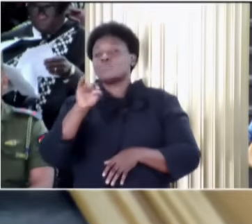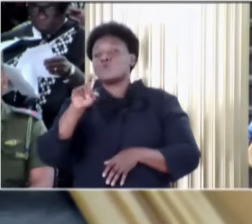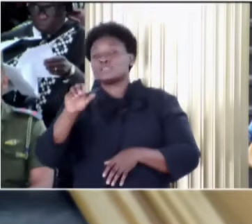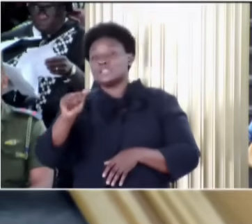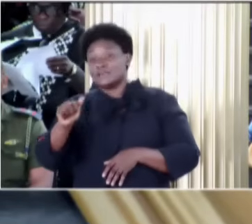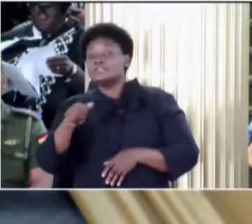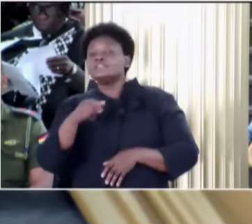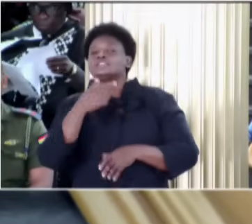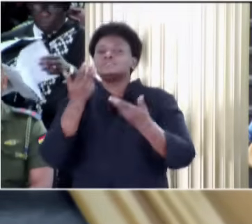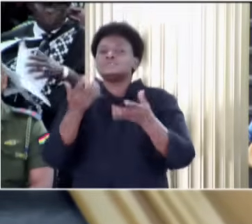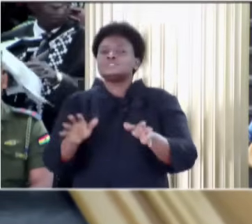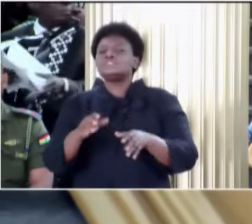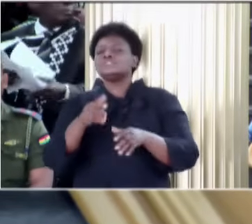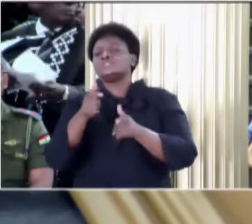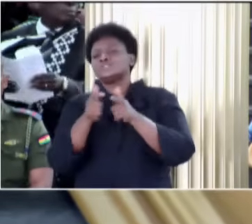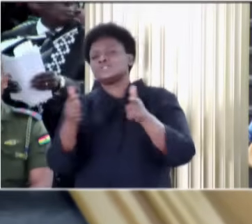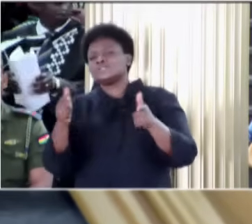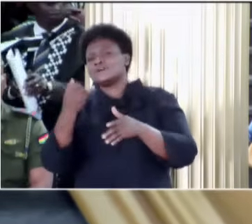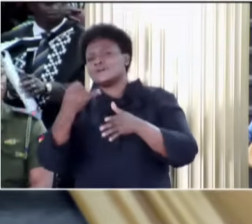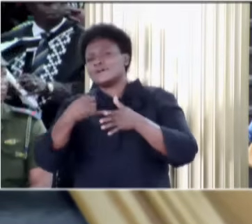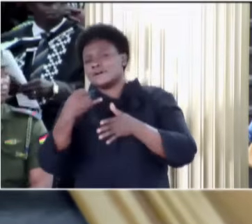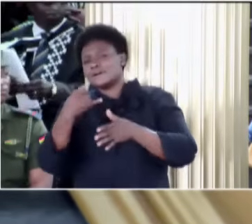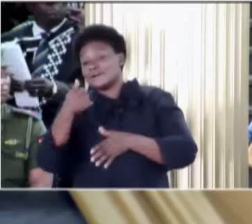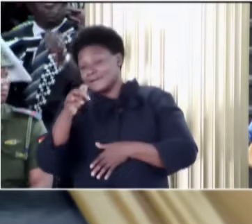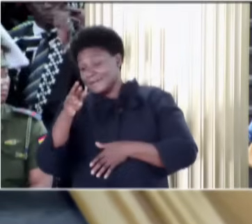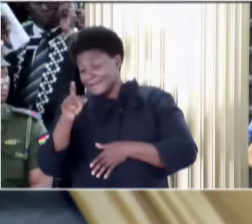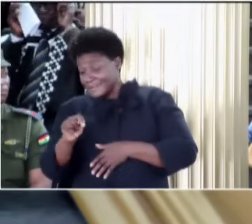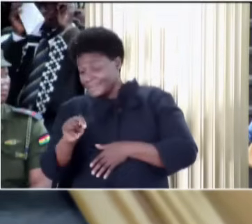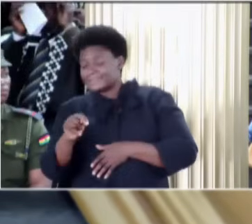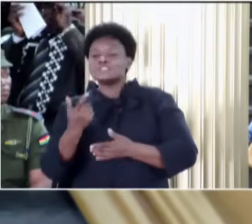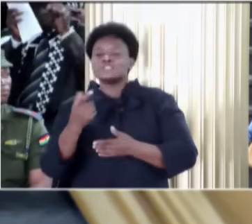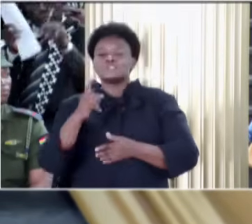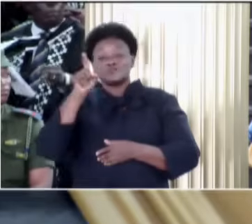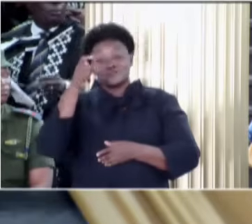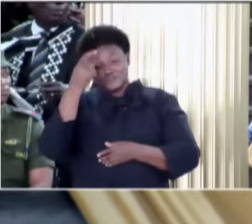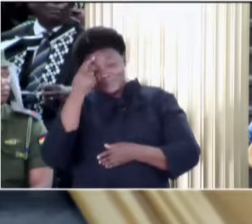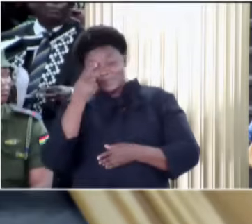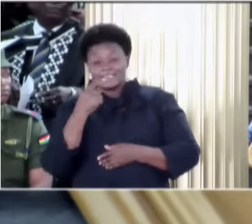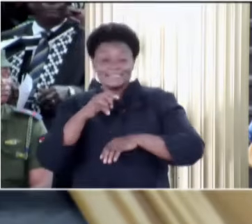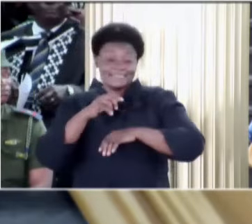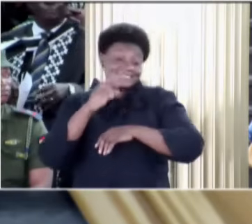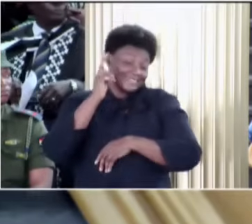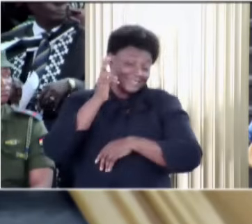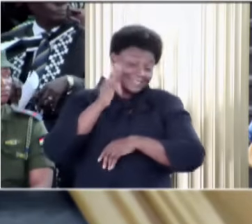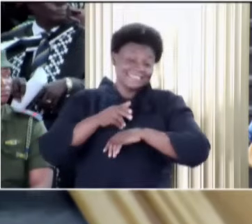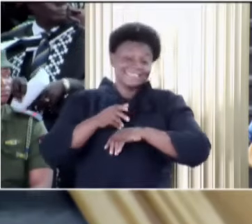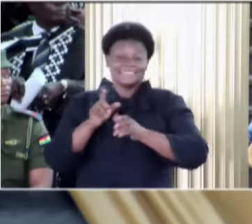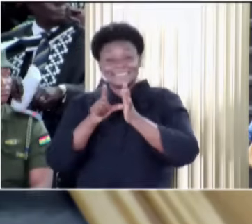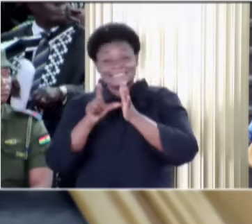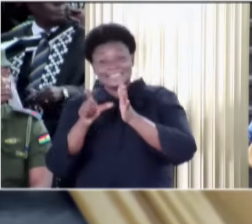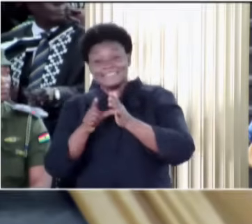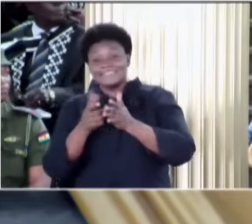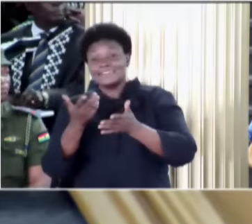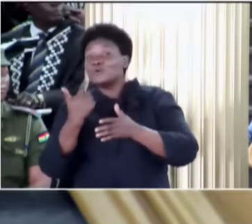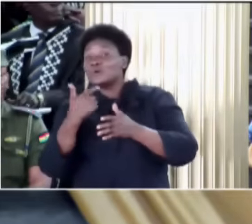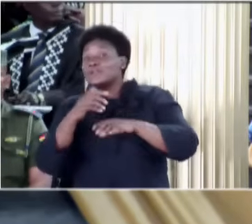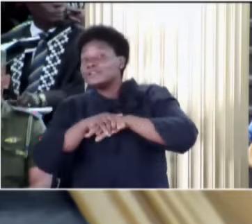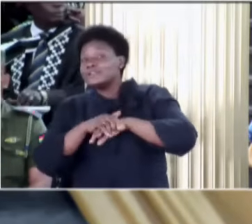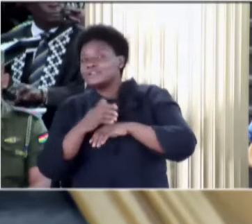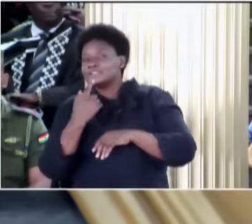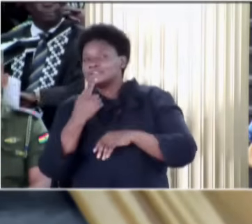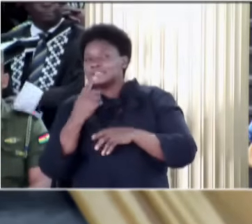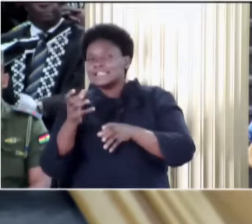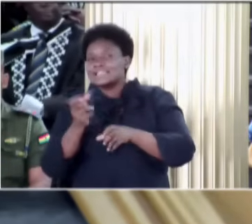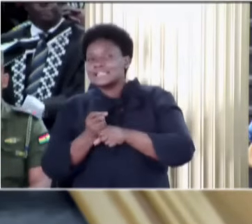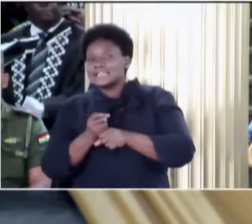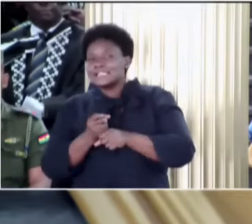arts with electives in government, history, and literature in English. He gained admission in 2022 into